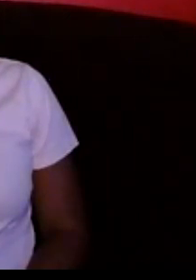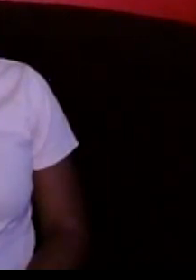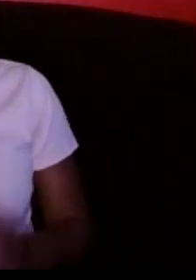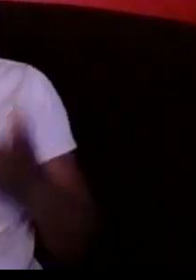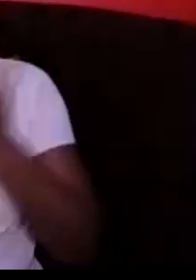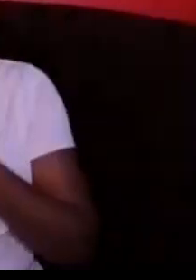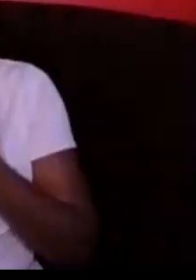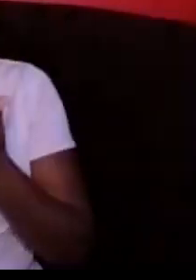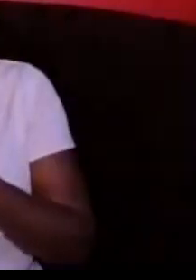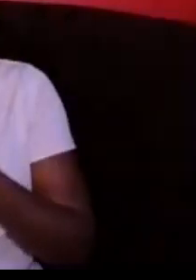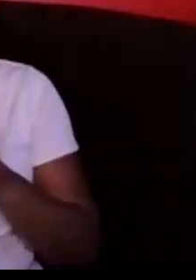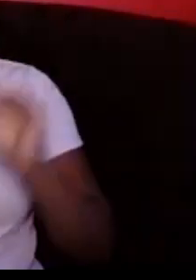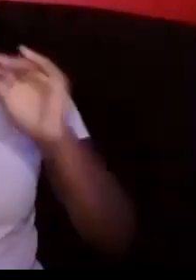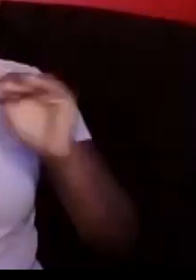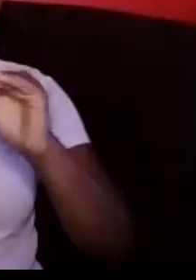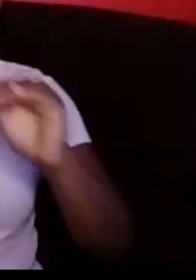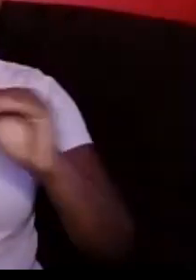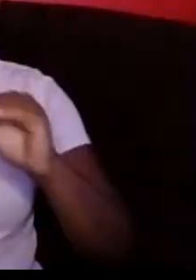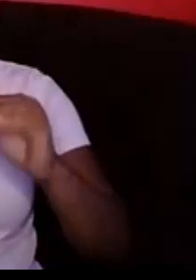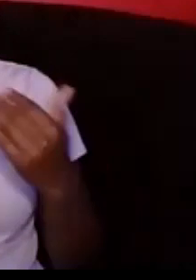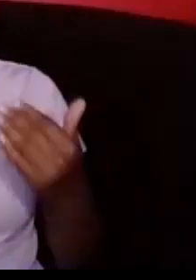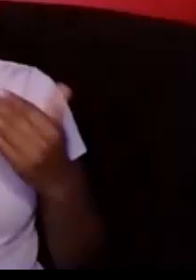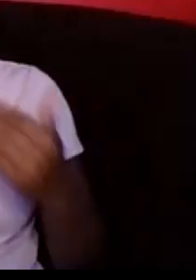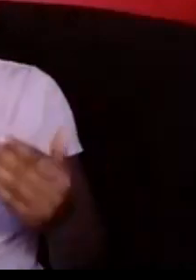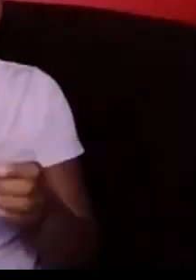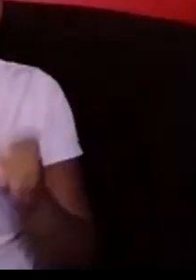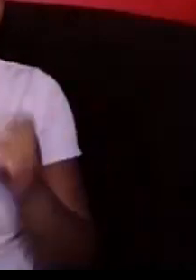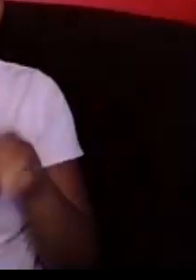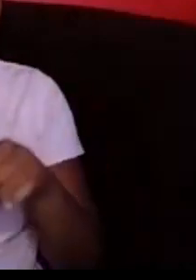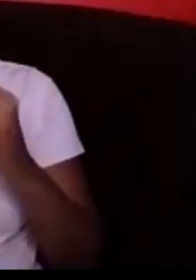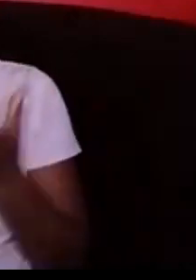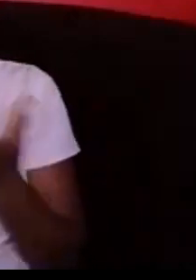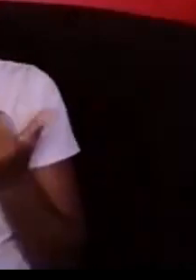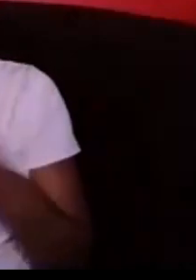All right, everybody. Thanks for joining in this evening.